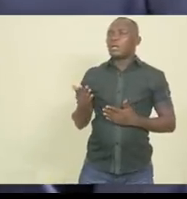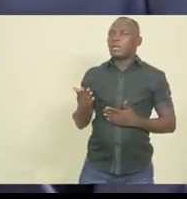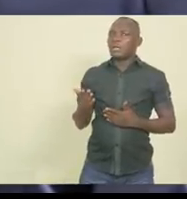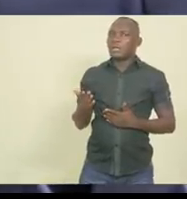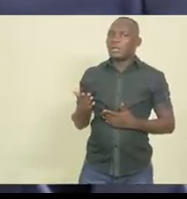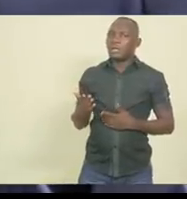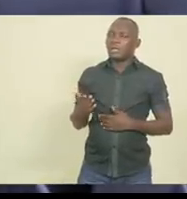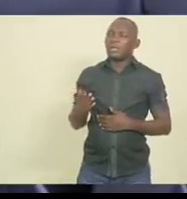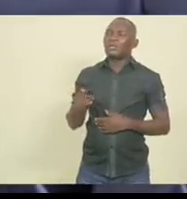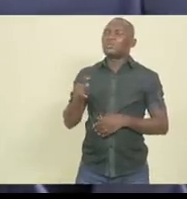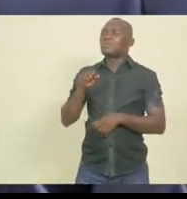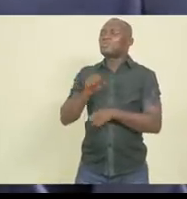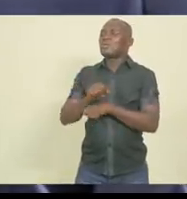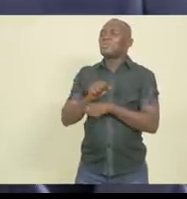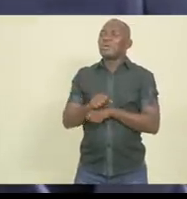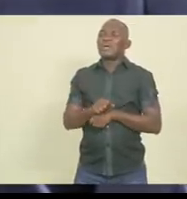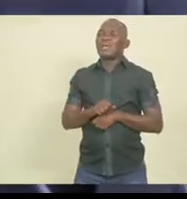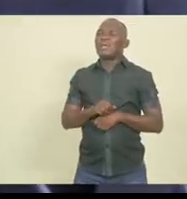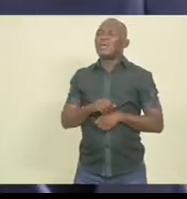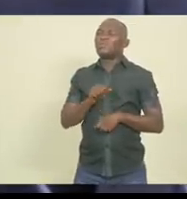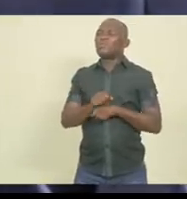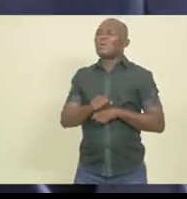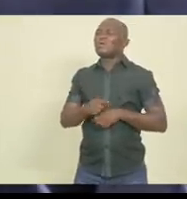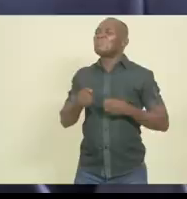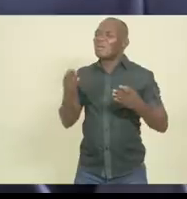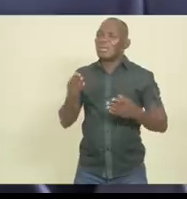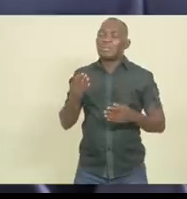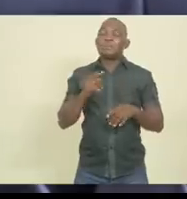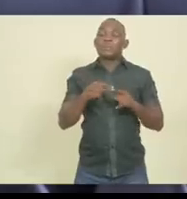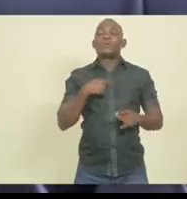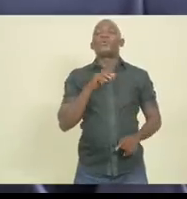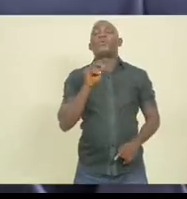Work is always stressful, I'm fine. No, you're not.